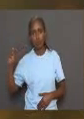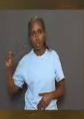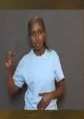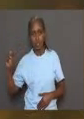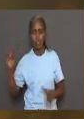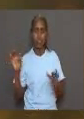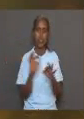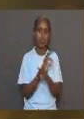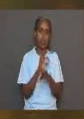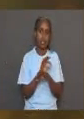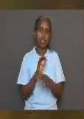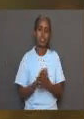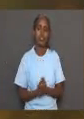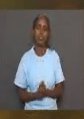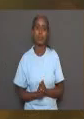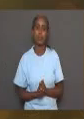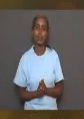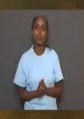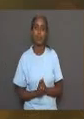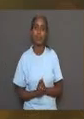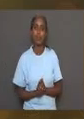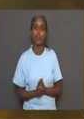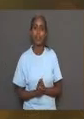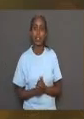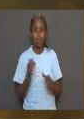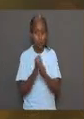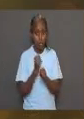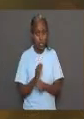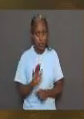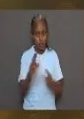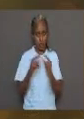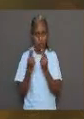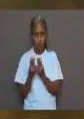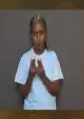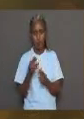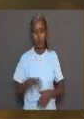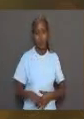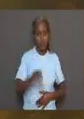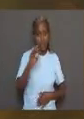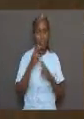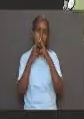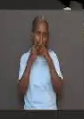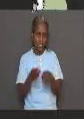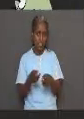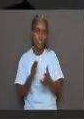cotangent functions? Work in your groups to find the answers.